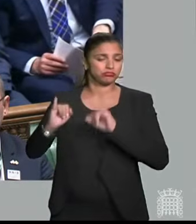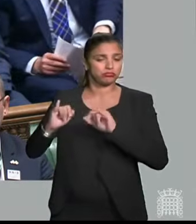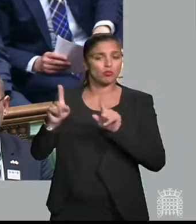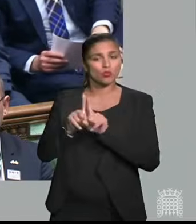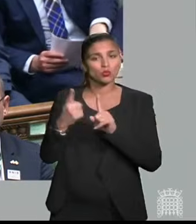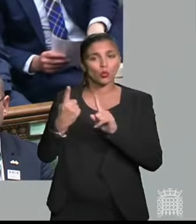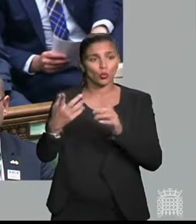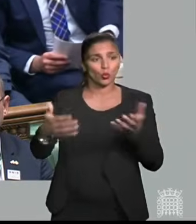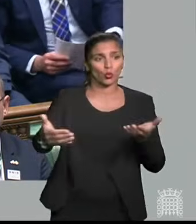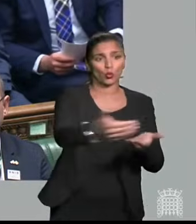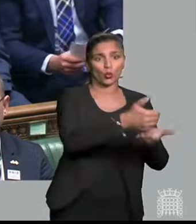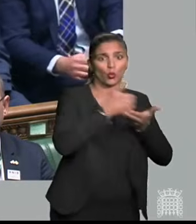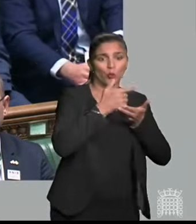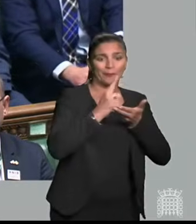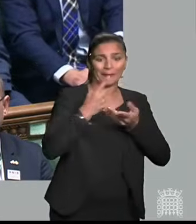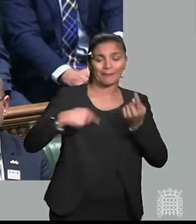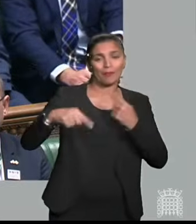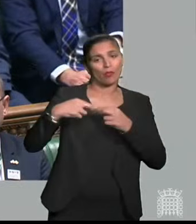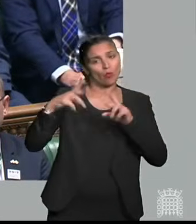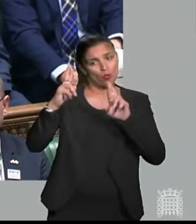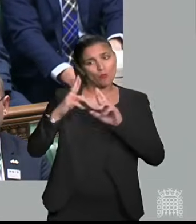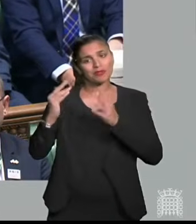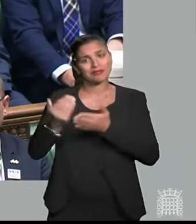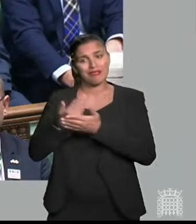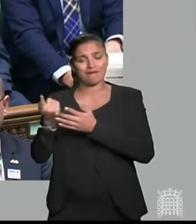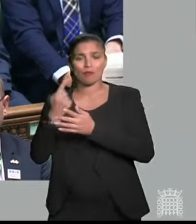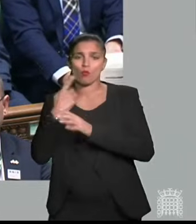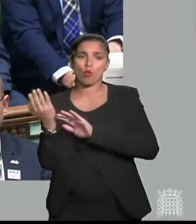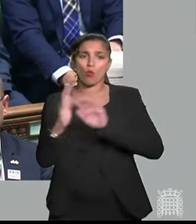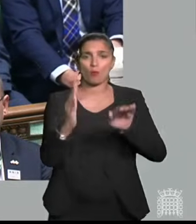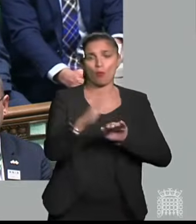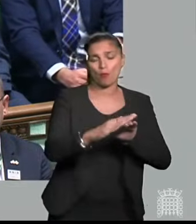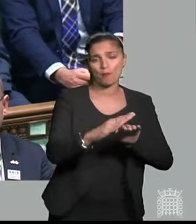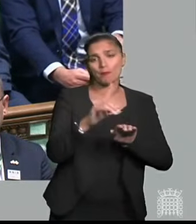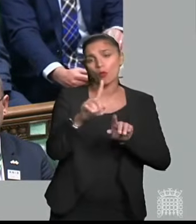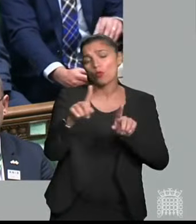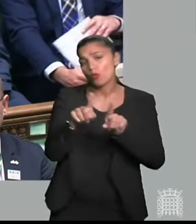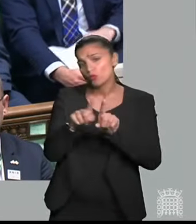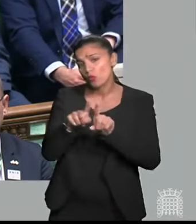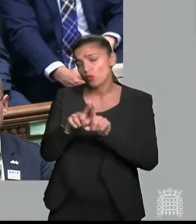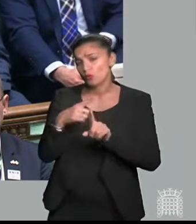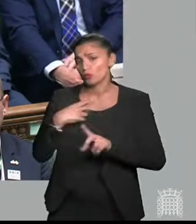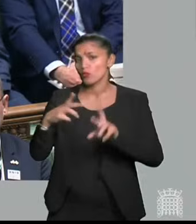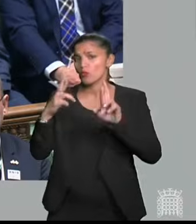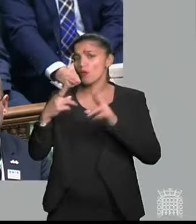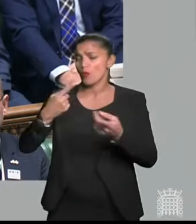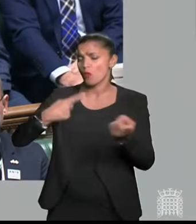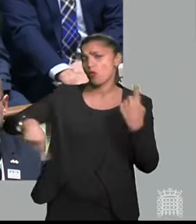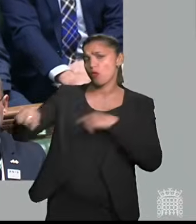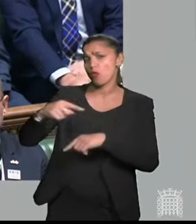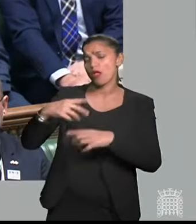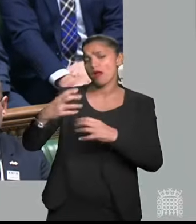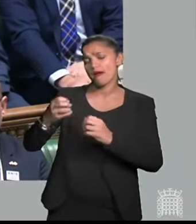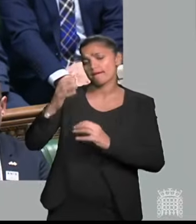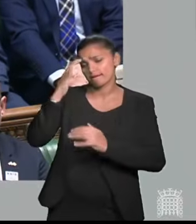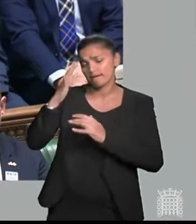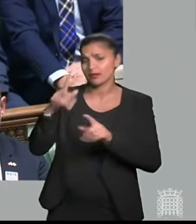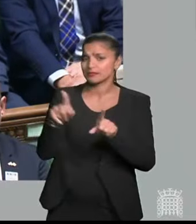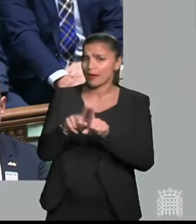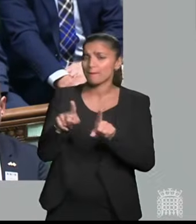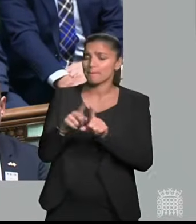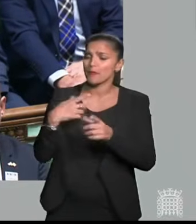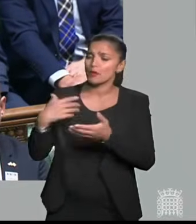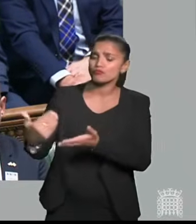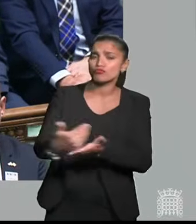who have been taken. So too, I hope, do we all share the same common humanity of